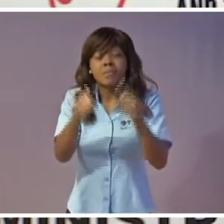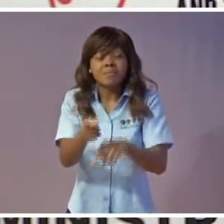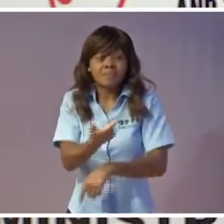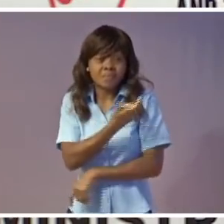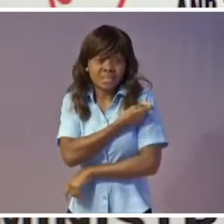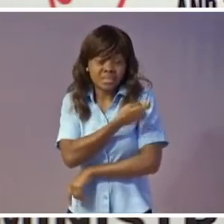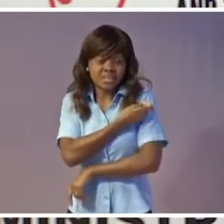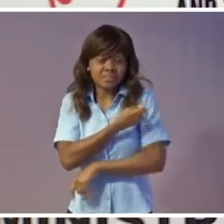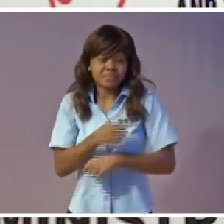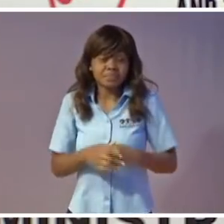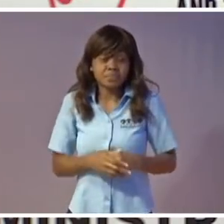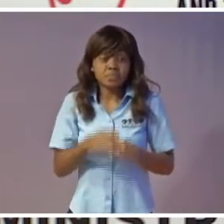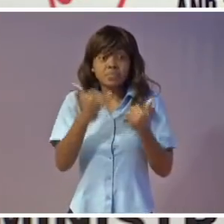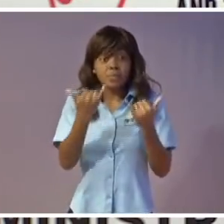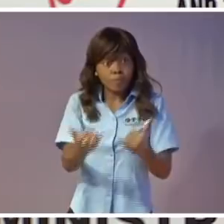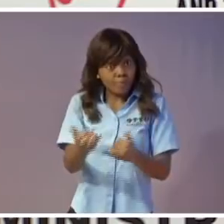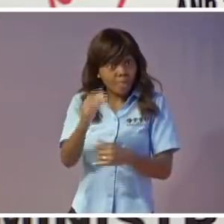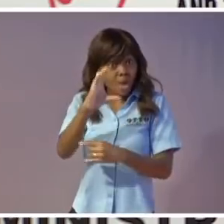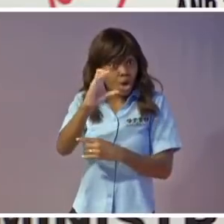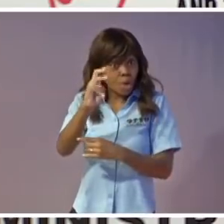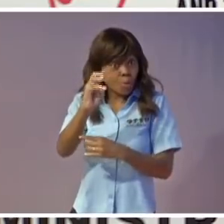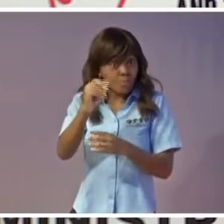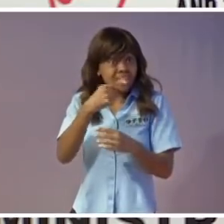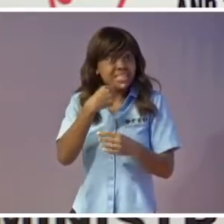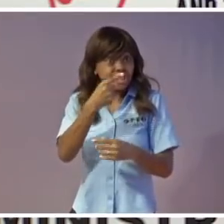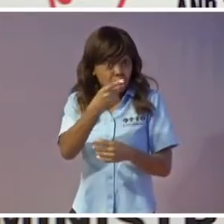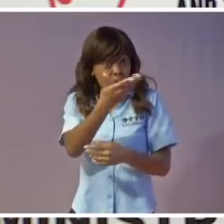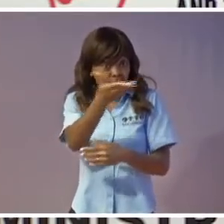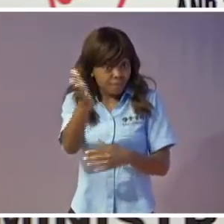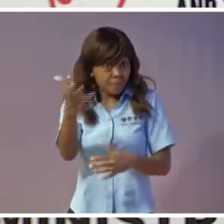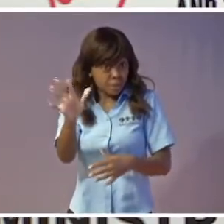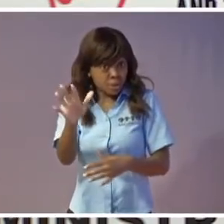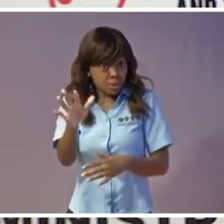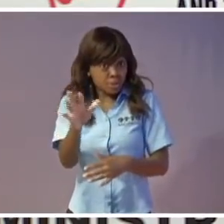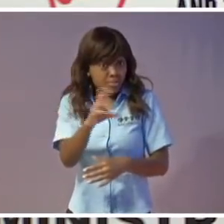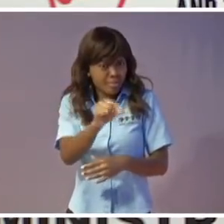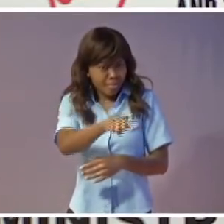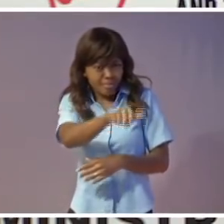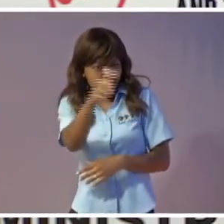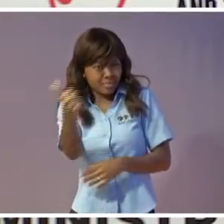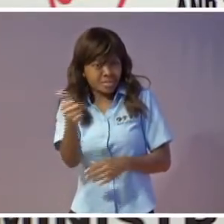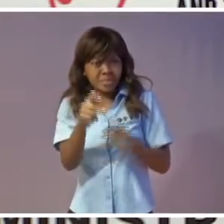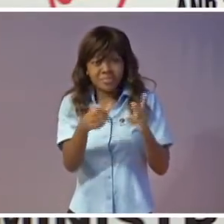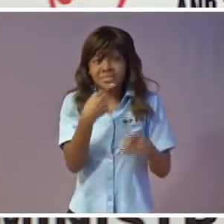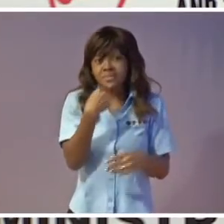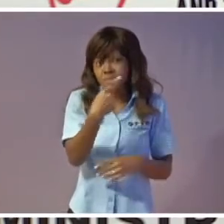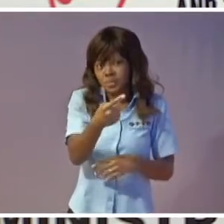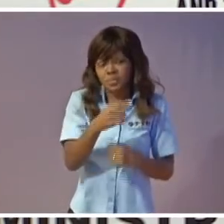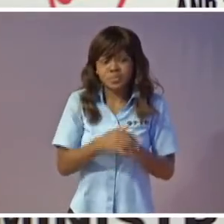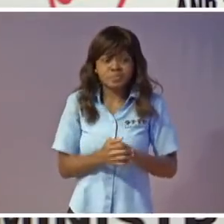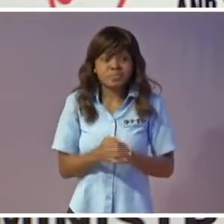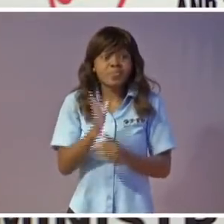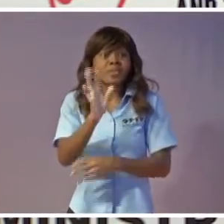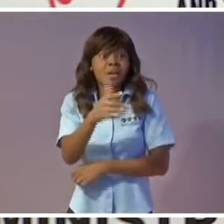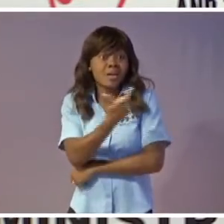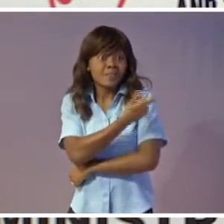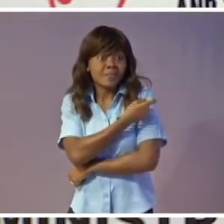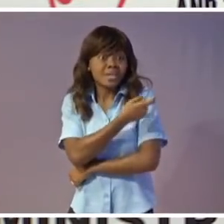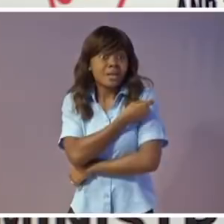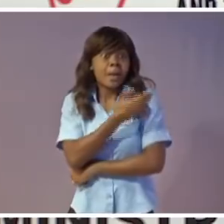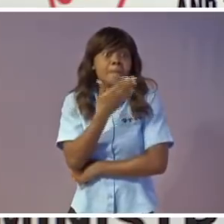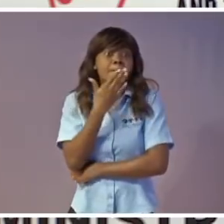this media conference platform to talk about the promise of vaccinations. The promise of